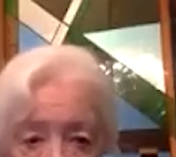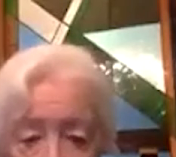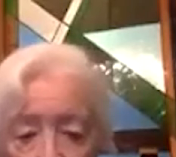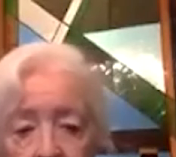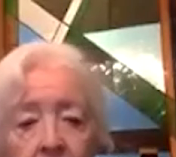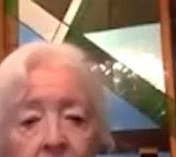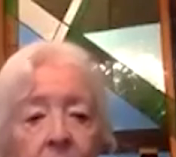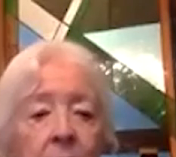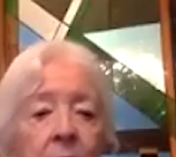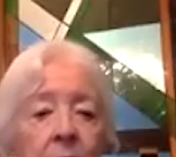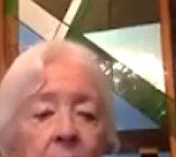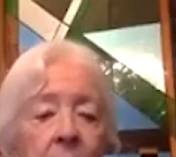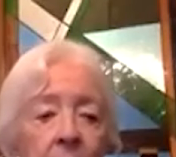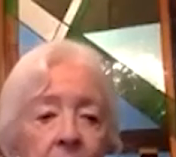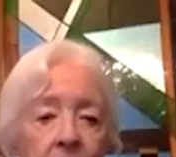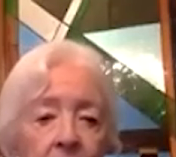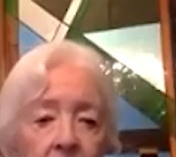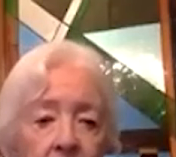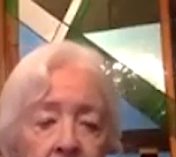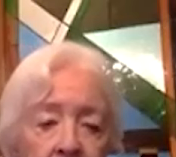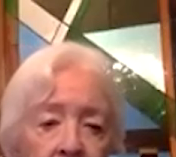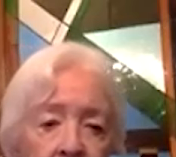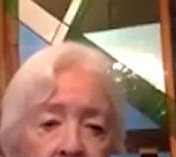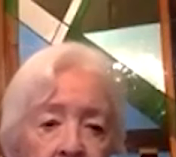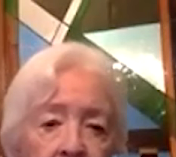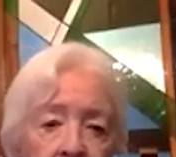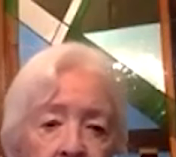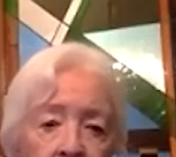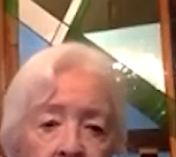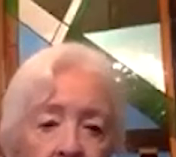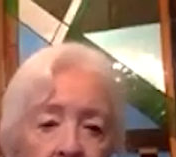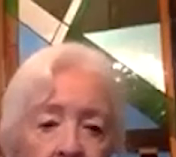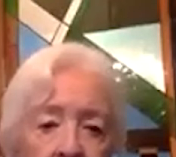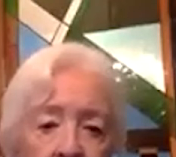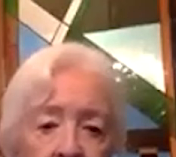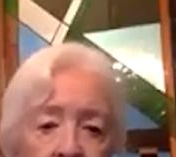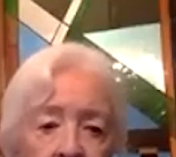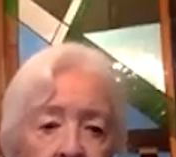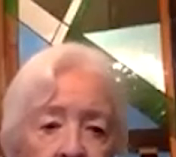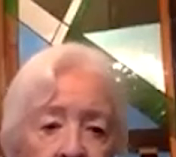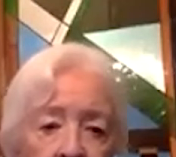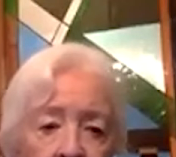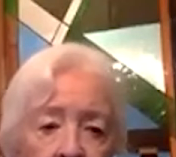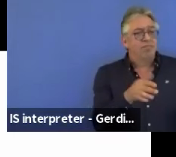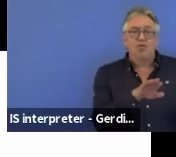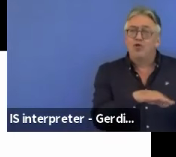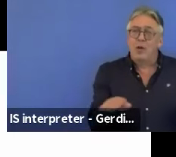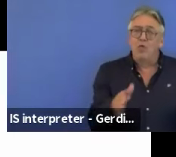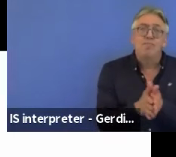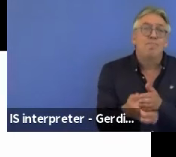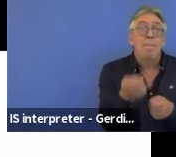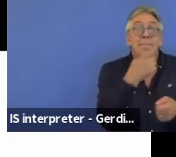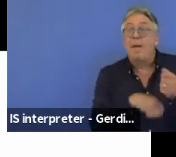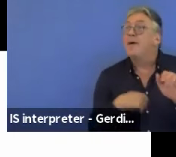developing learners. We want learners who are engaged, who are purposeful, motivated learners. We